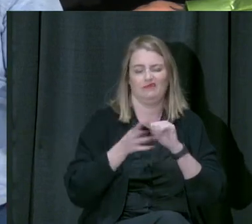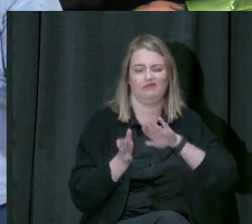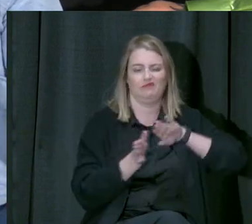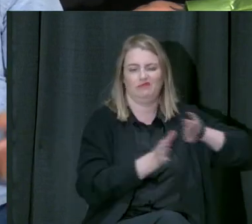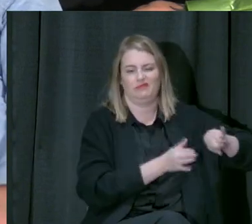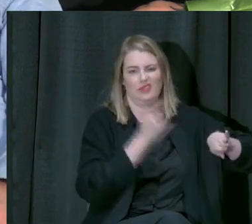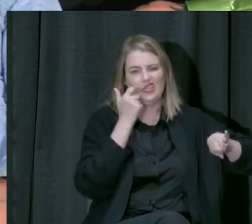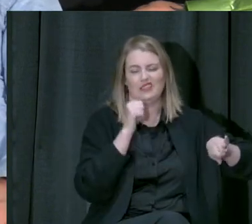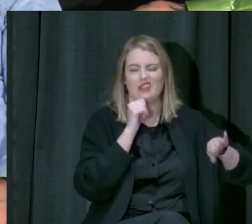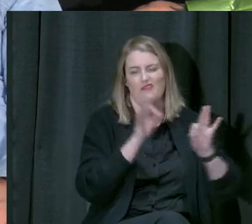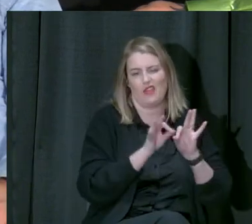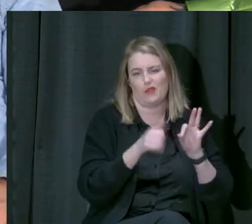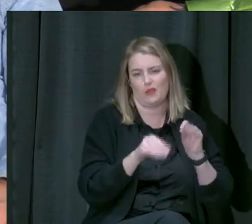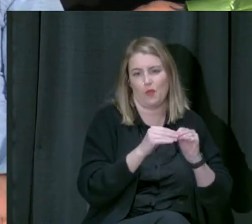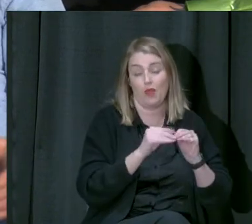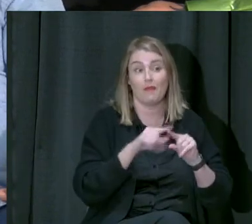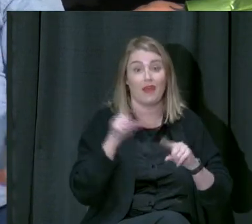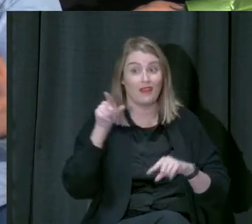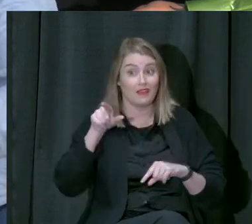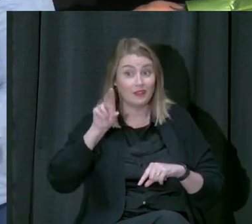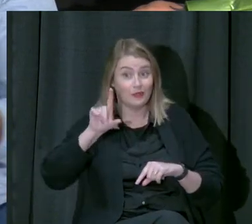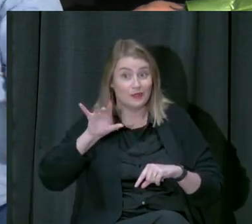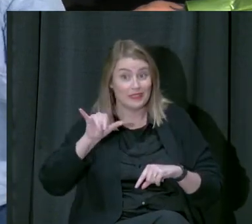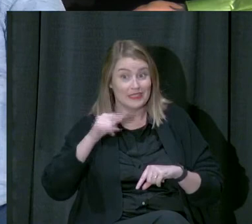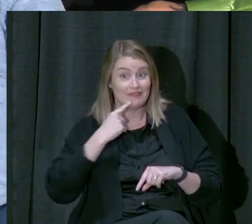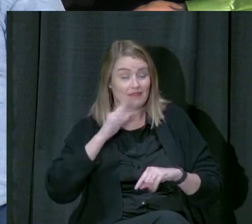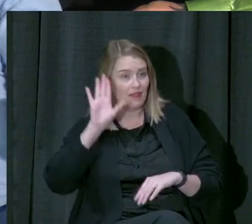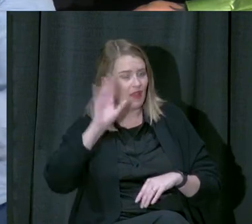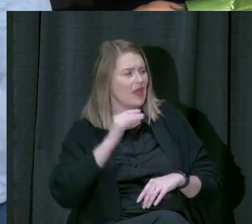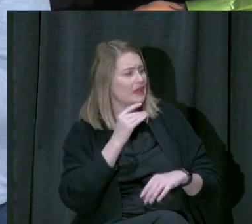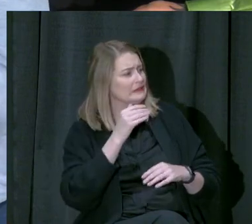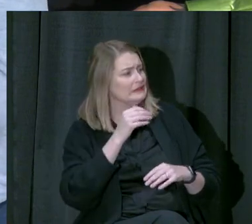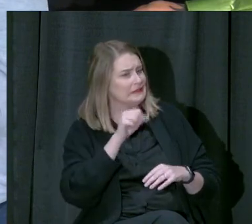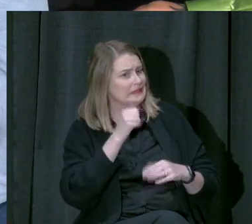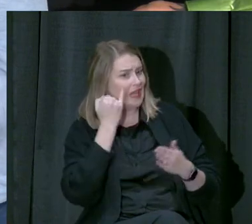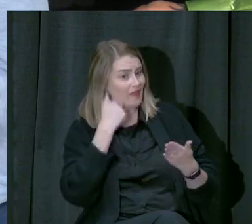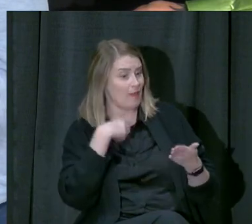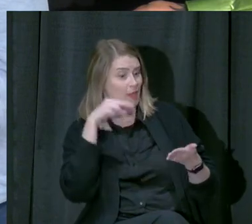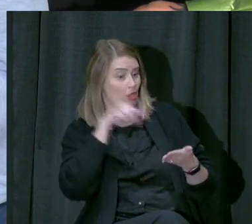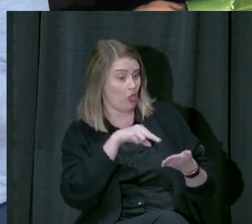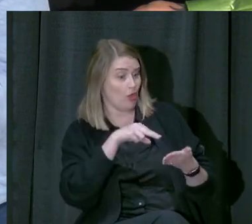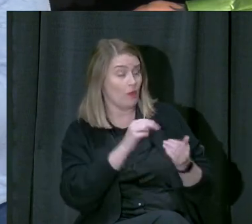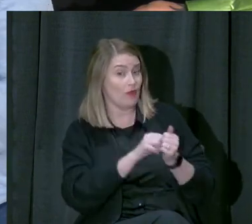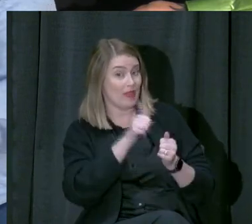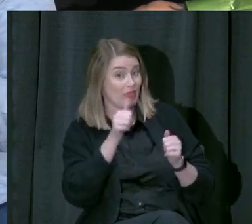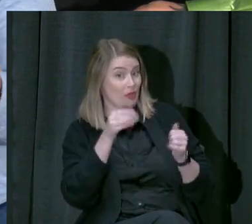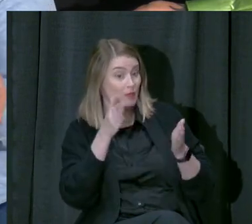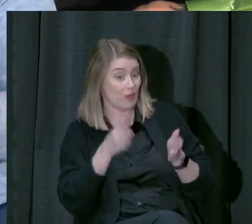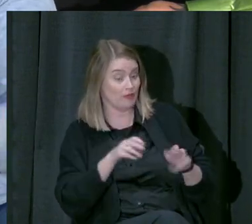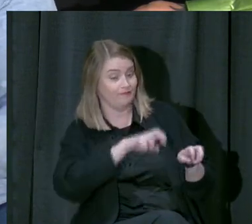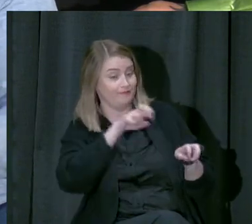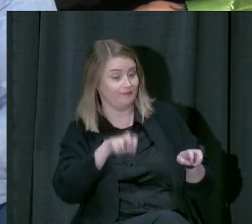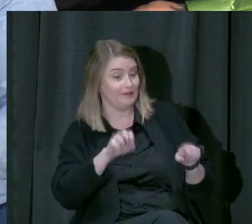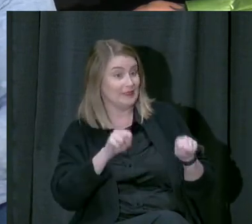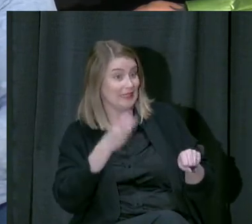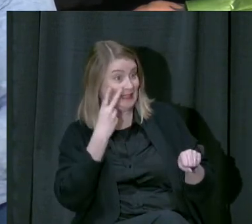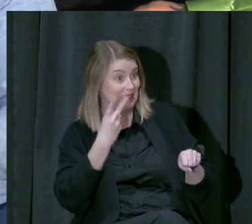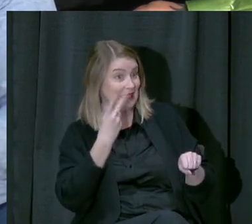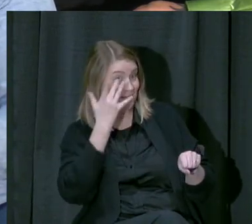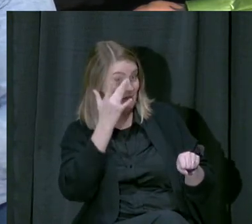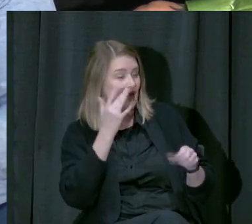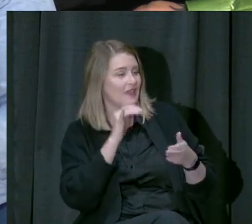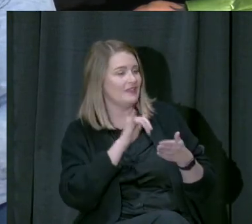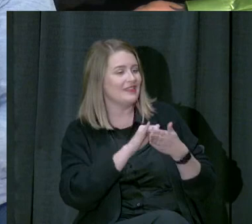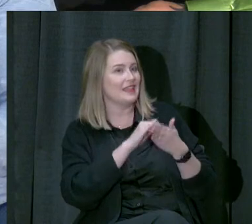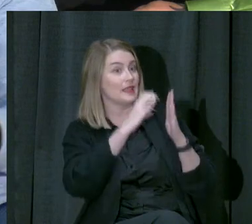Lucy reminded us that, but if I'm looking at a document with a sighted user and they say, oh, it's the paragraph below the